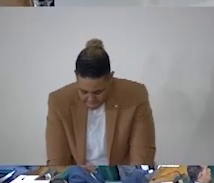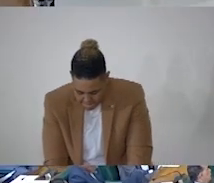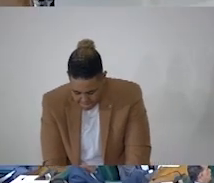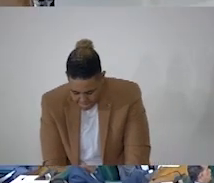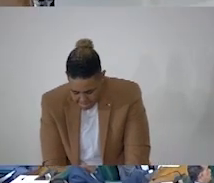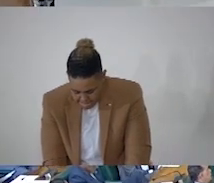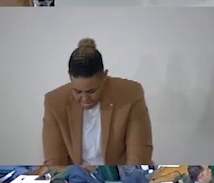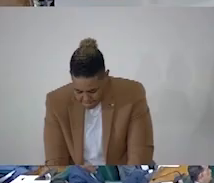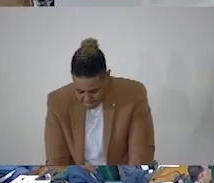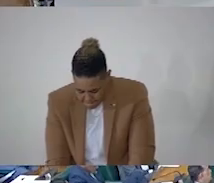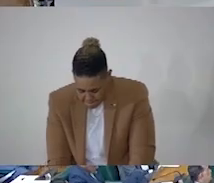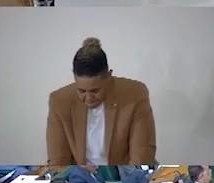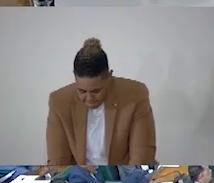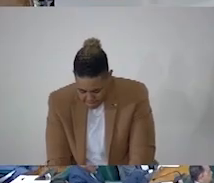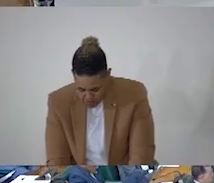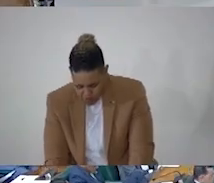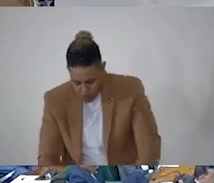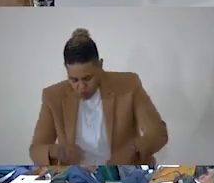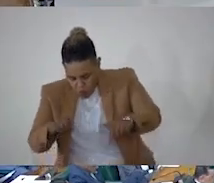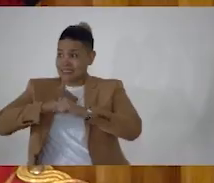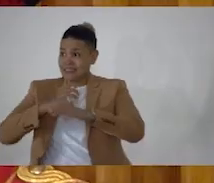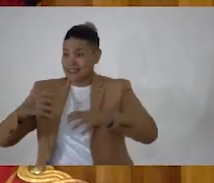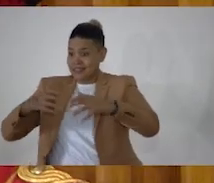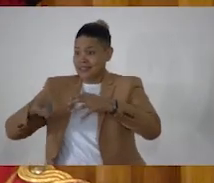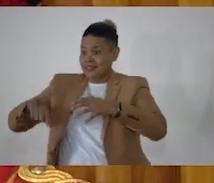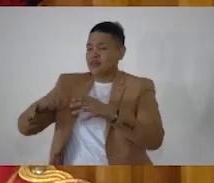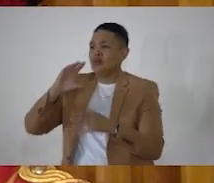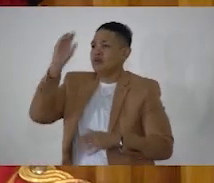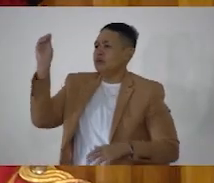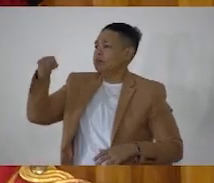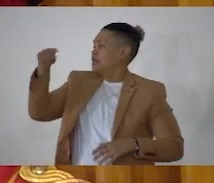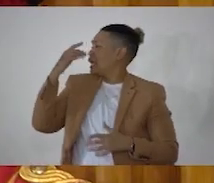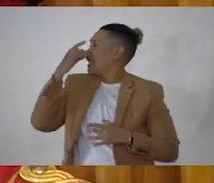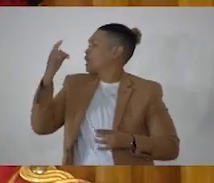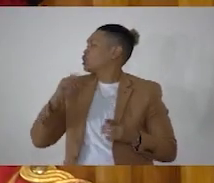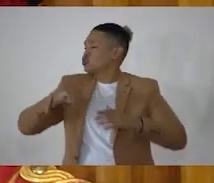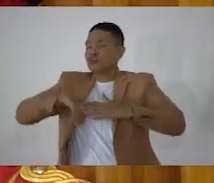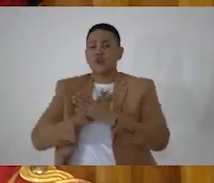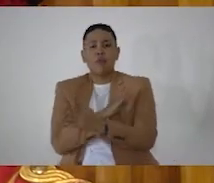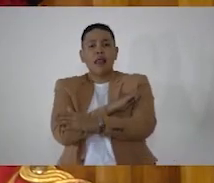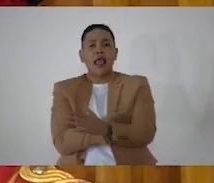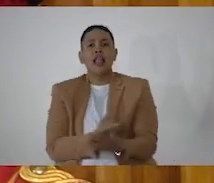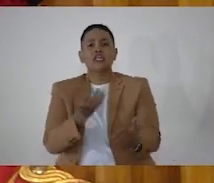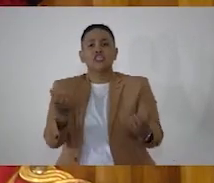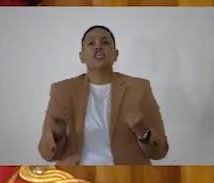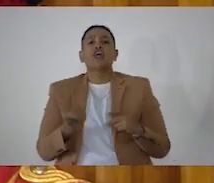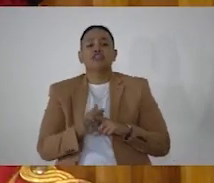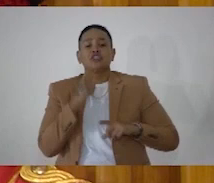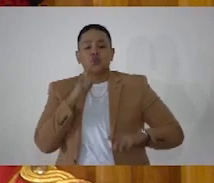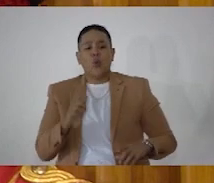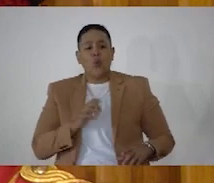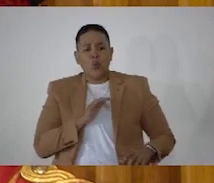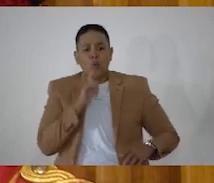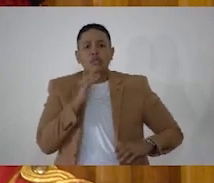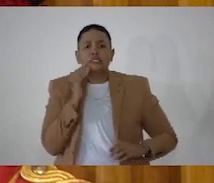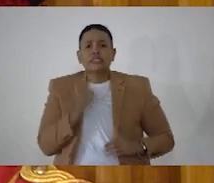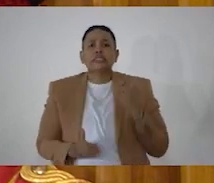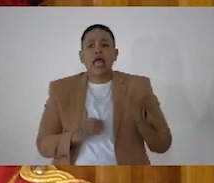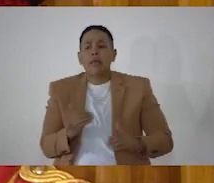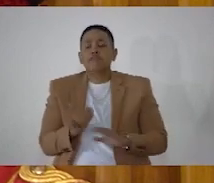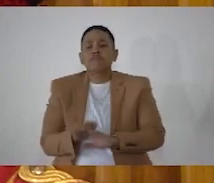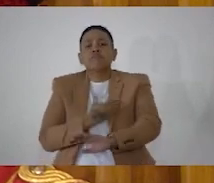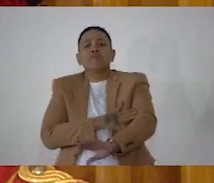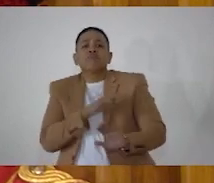Efforts to secure private sector interest in renewable energy generation took a significant step